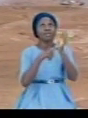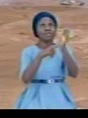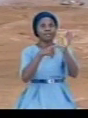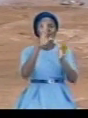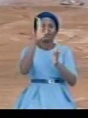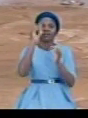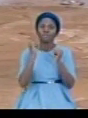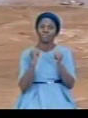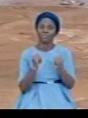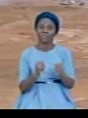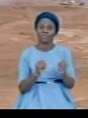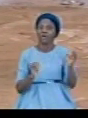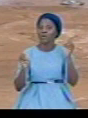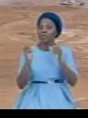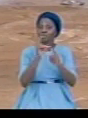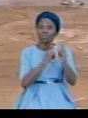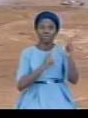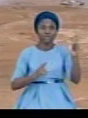power.